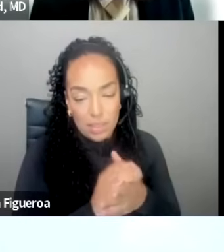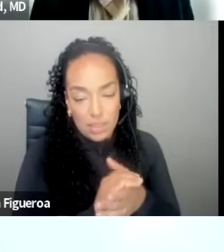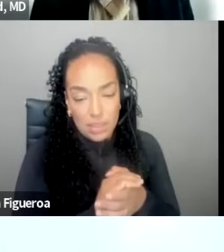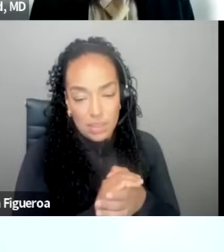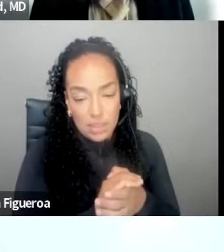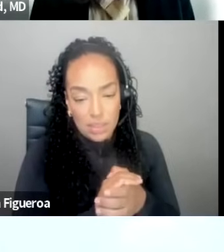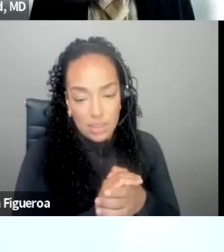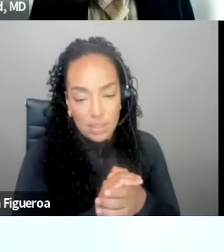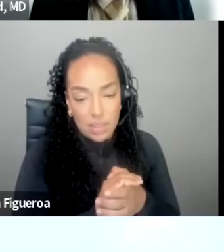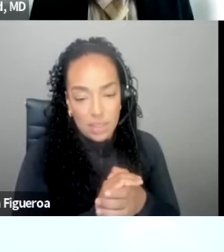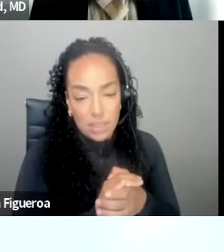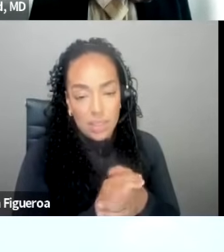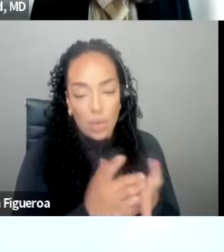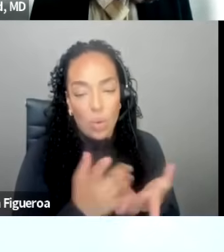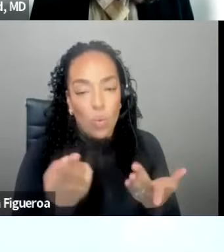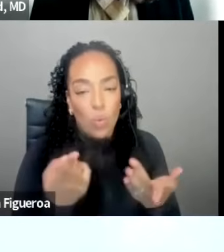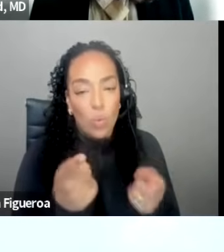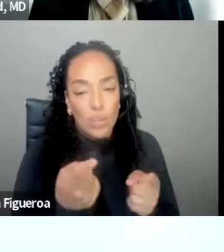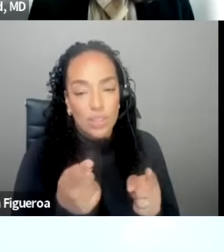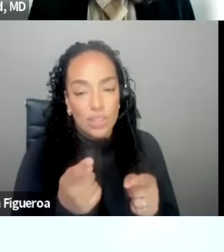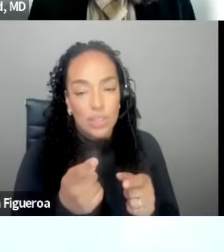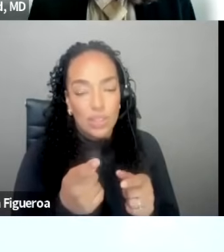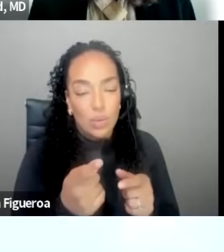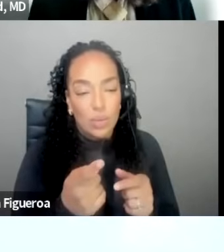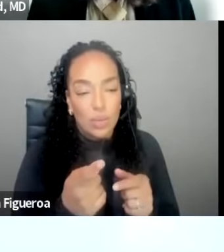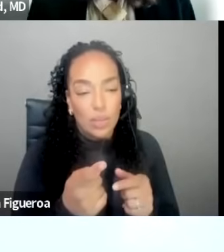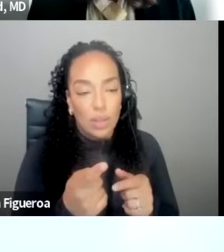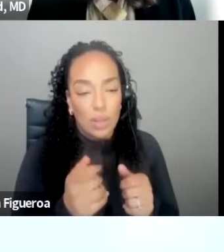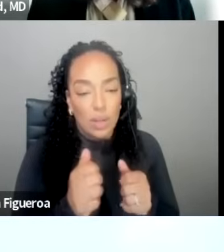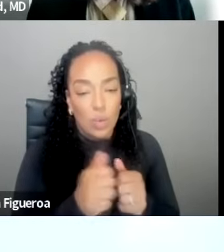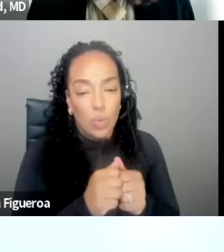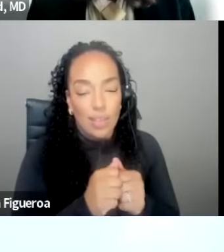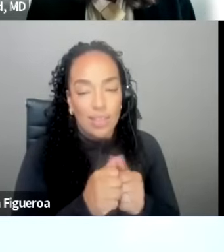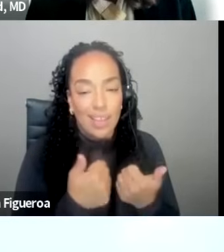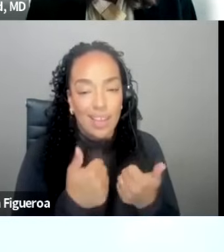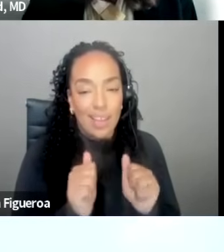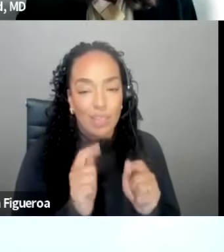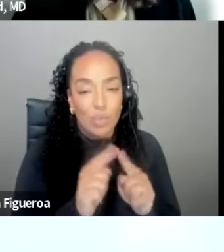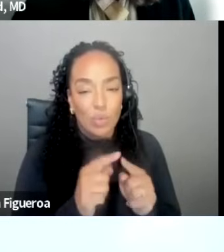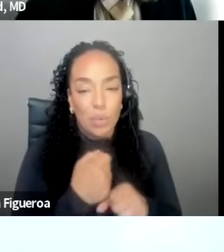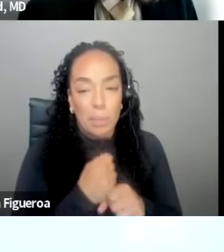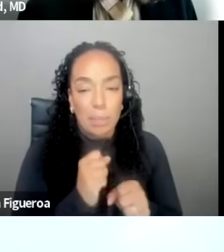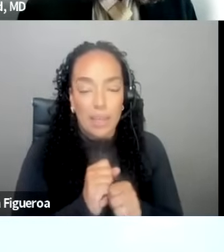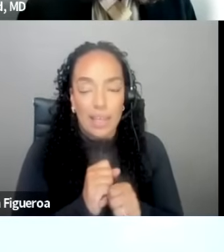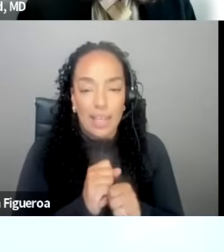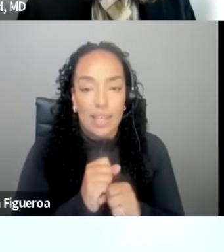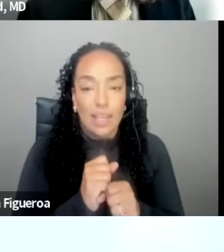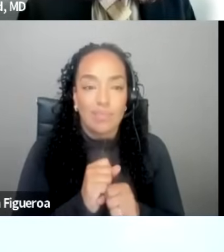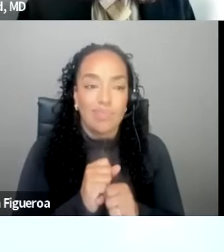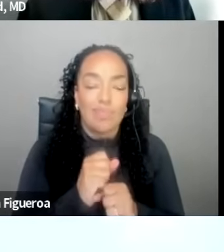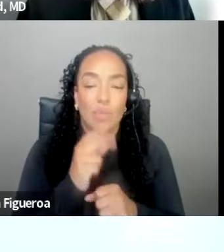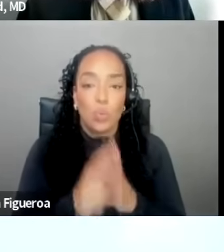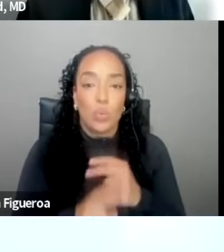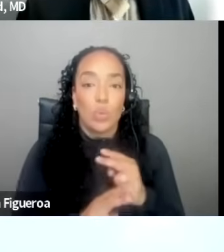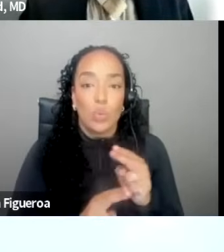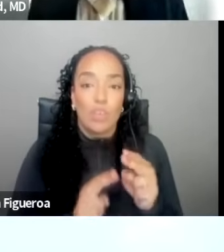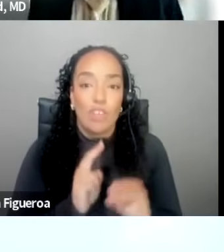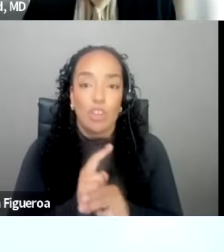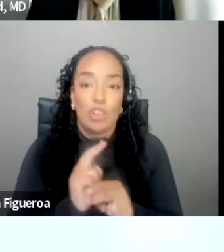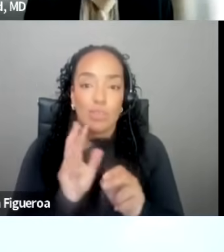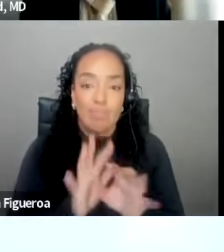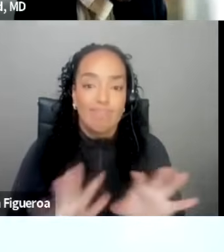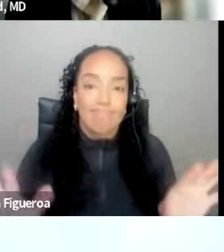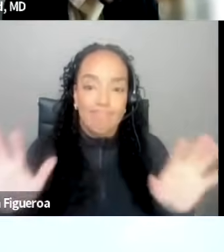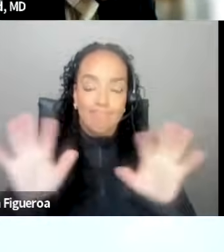what is happening with the efforts to make a universal influenza vaccine? Yeah.